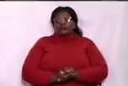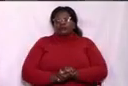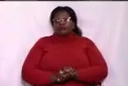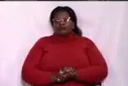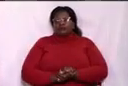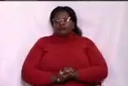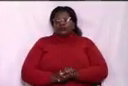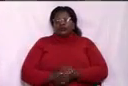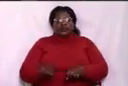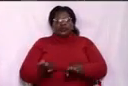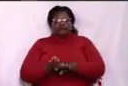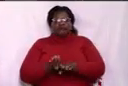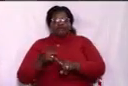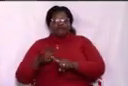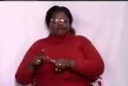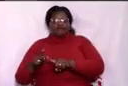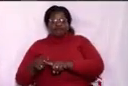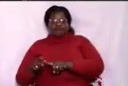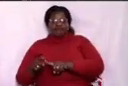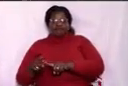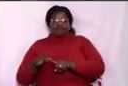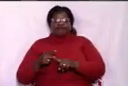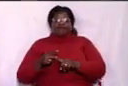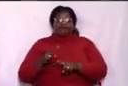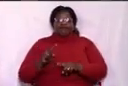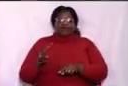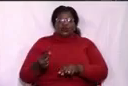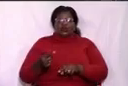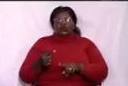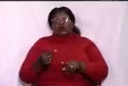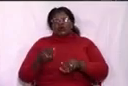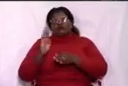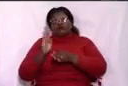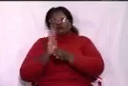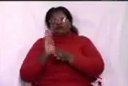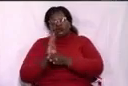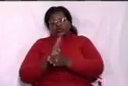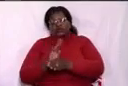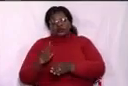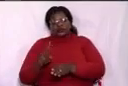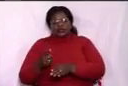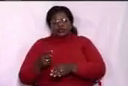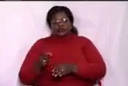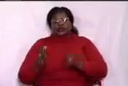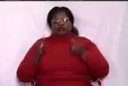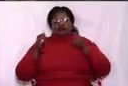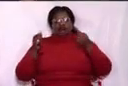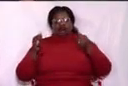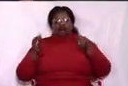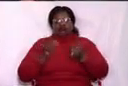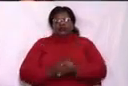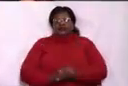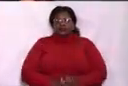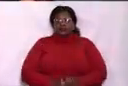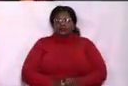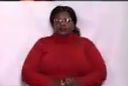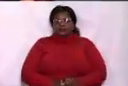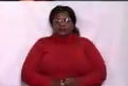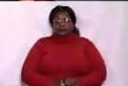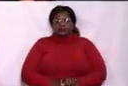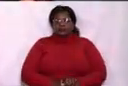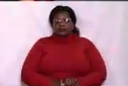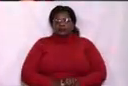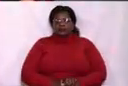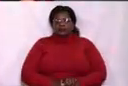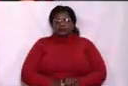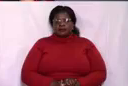We've done a lot of these corporate campaigns. Yeah. Yeah. Excellent. Now we have